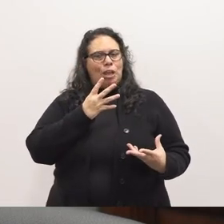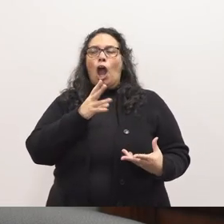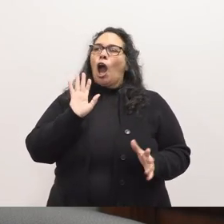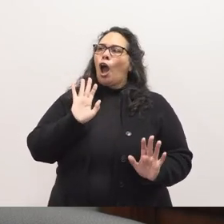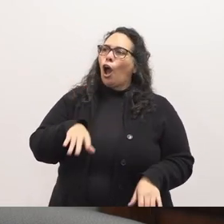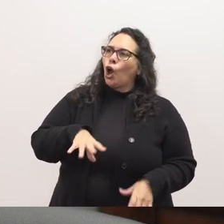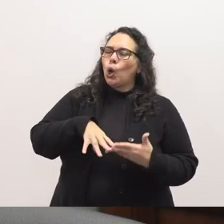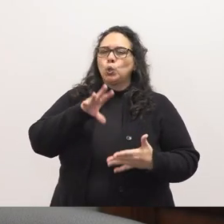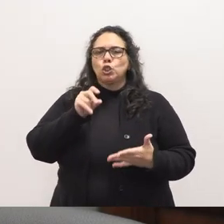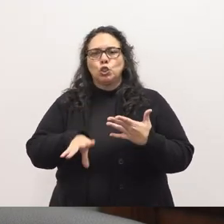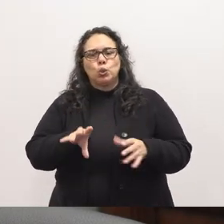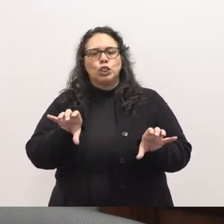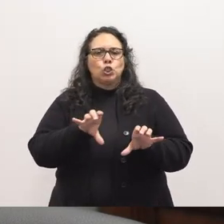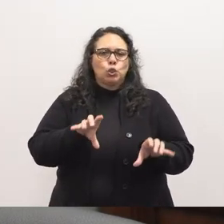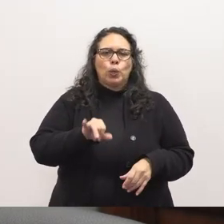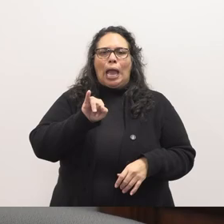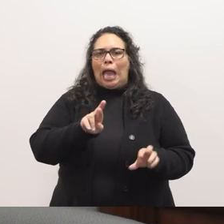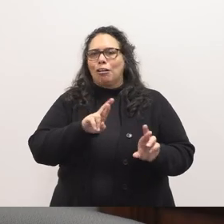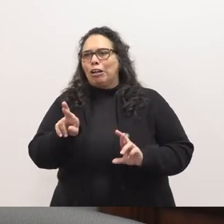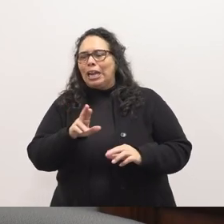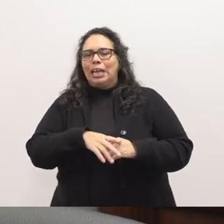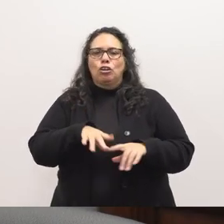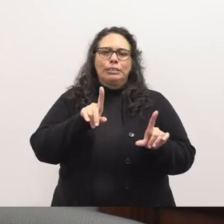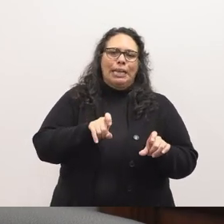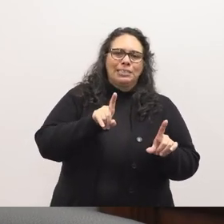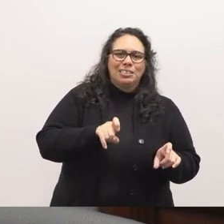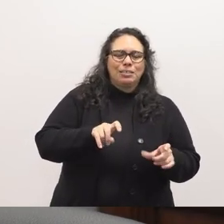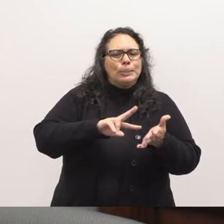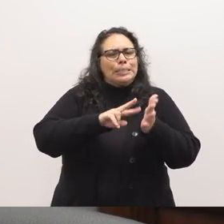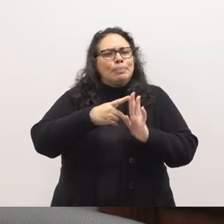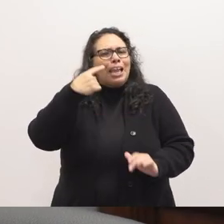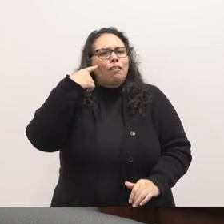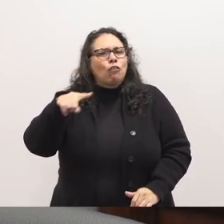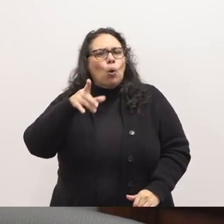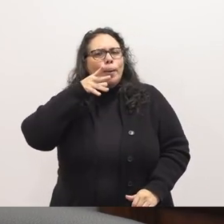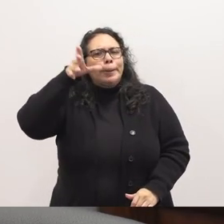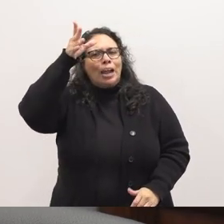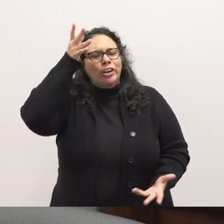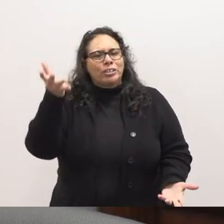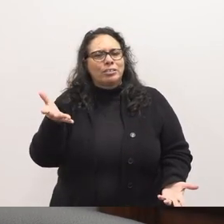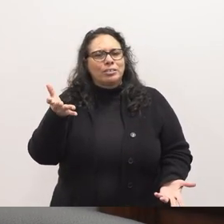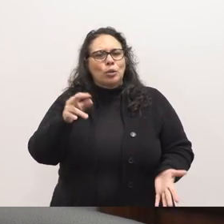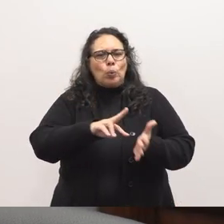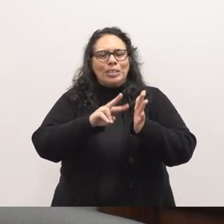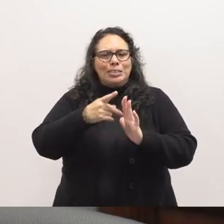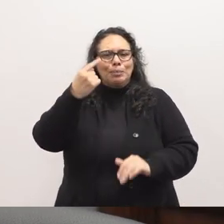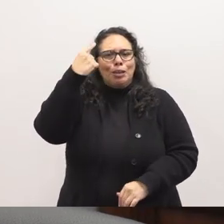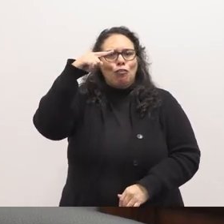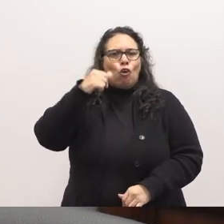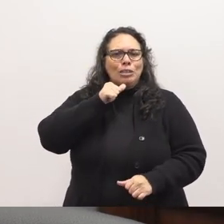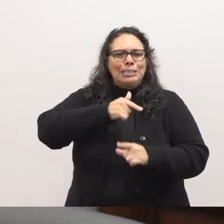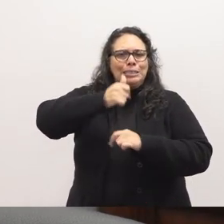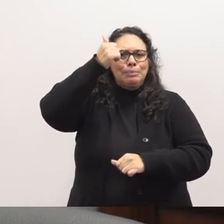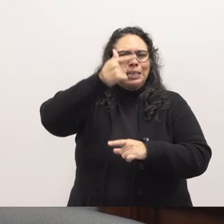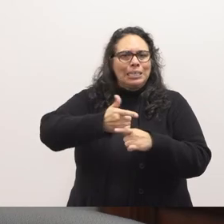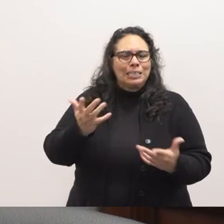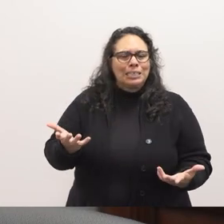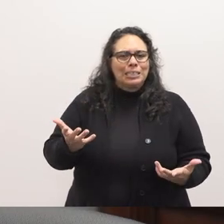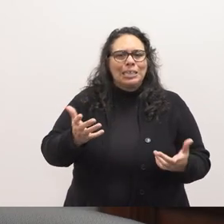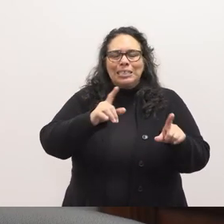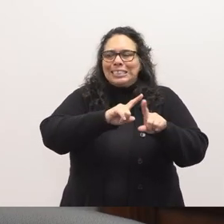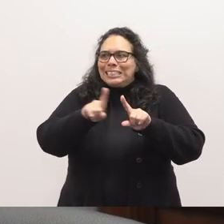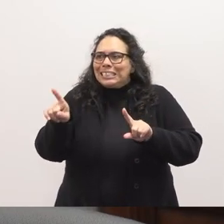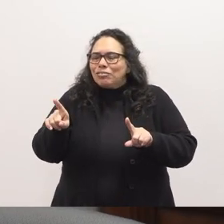iReady data, what does that mean for a parent? What does that mean for a sibling of a student? Are there